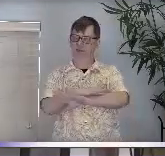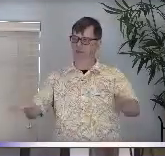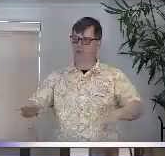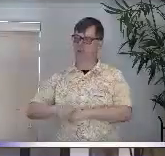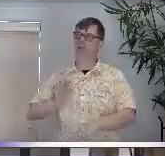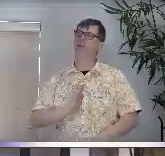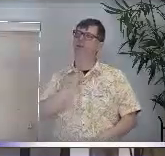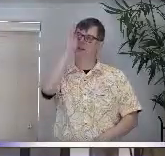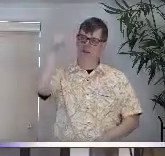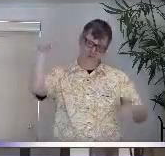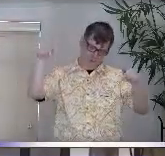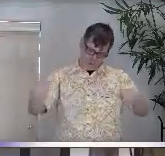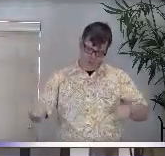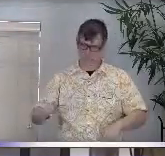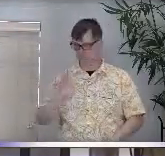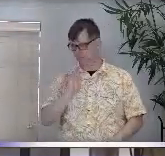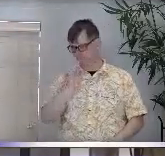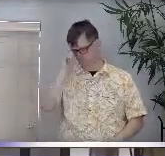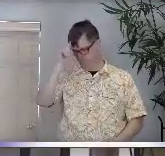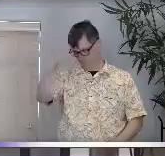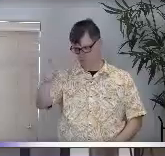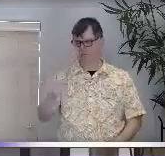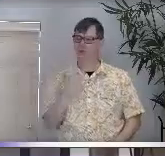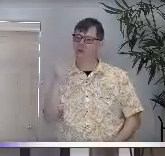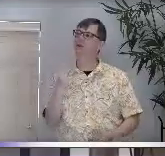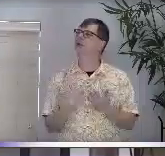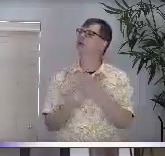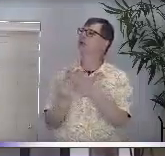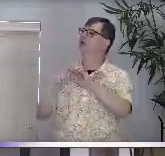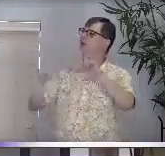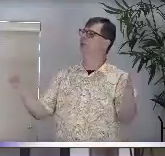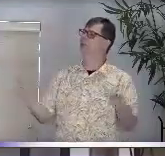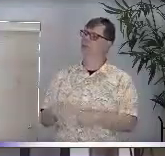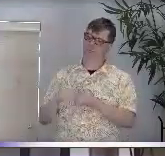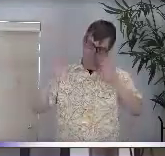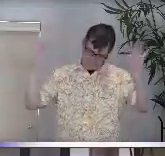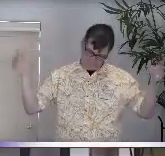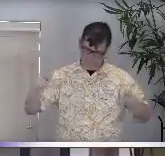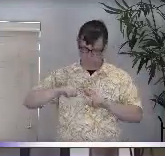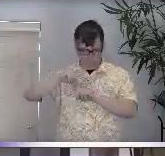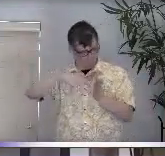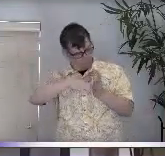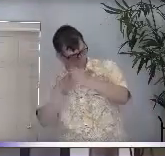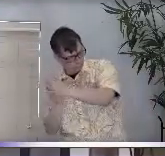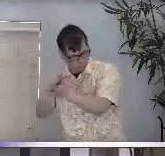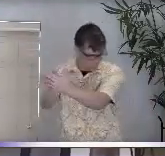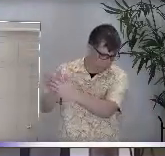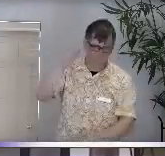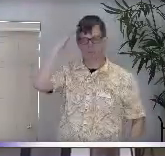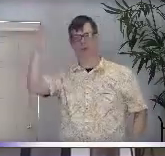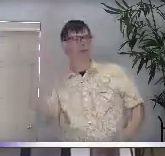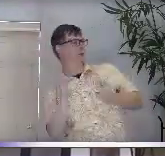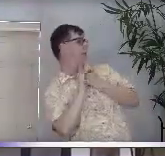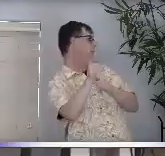God in the fire. But the fire is part of God because the fire is showing you where your crooked thought is. The fire is showing you